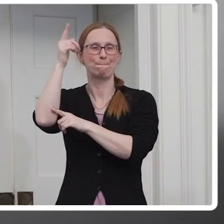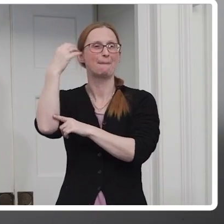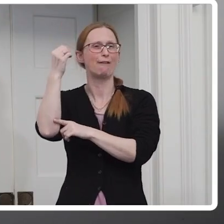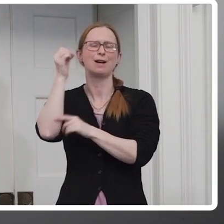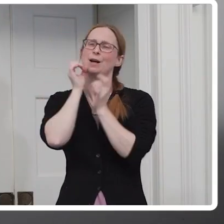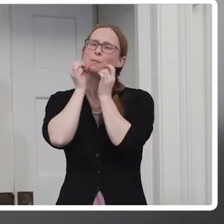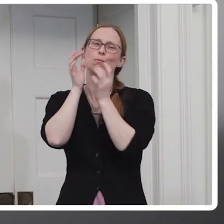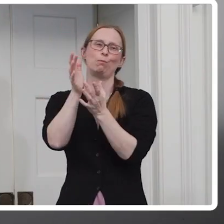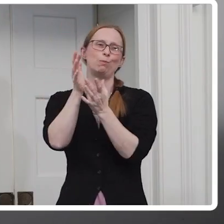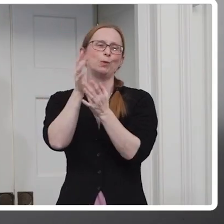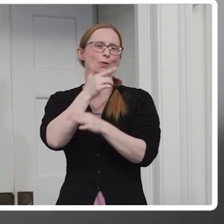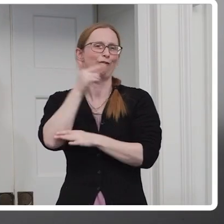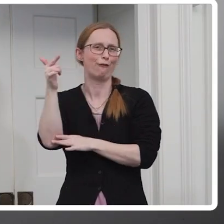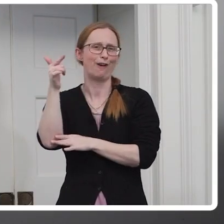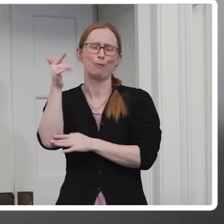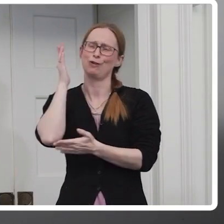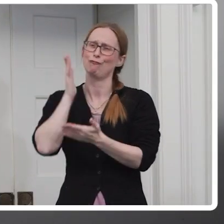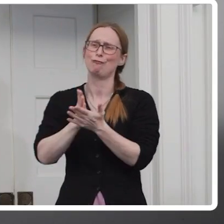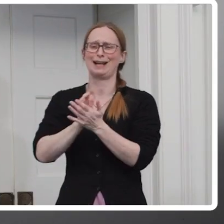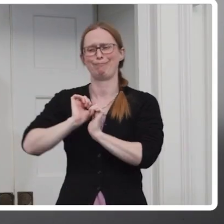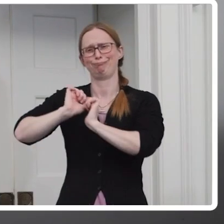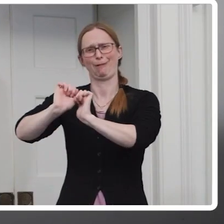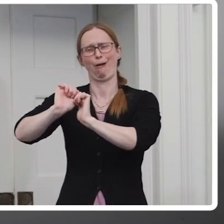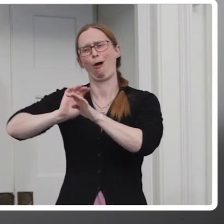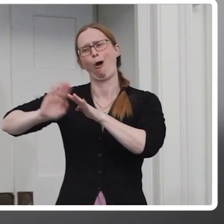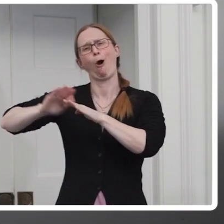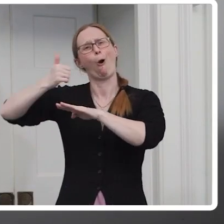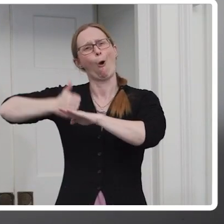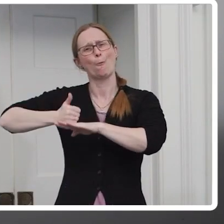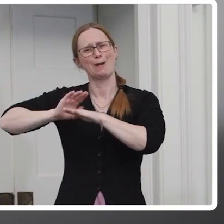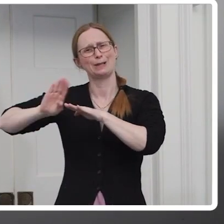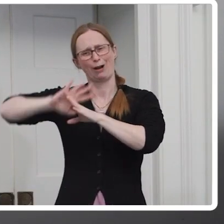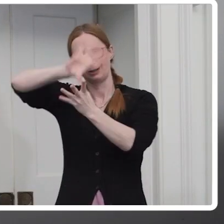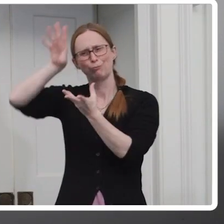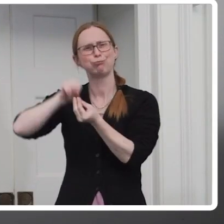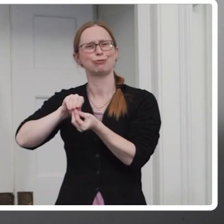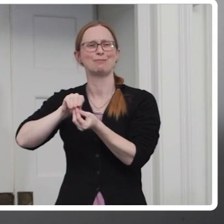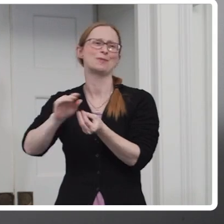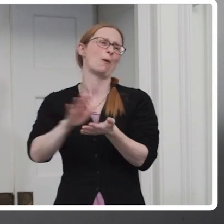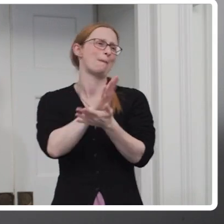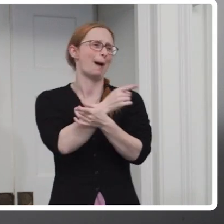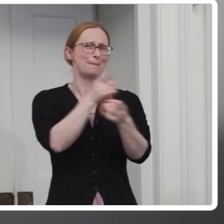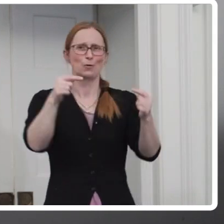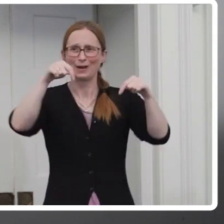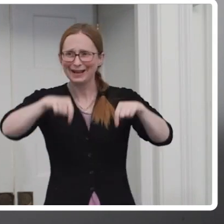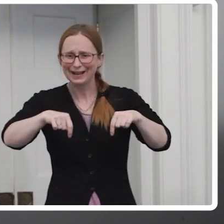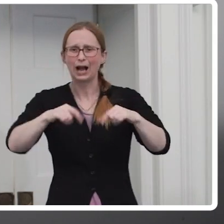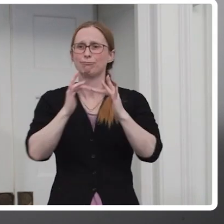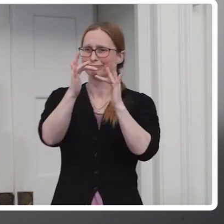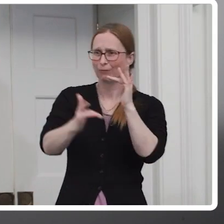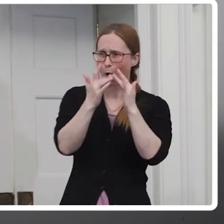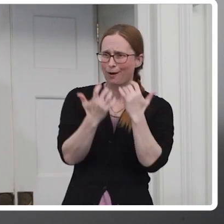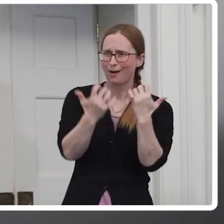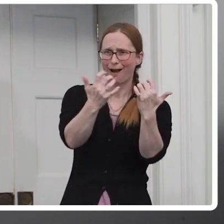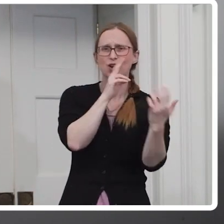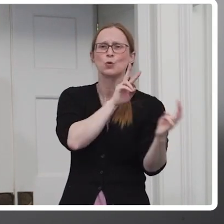film in the exhibition. It's a beautiful film that really encapsulates Grace's home-based practice. So I'm really pleased that you're here today, and